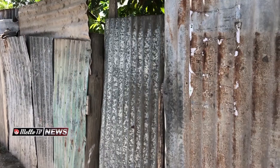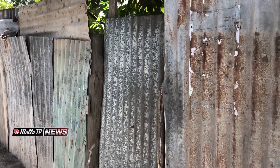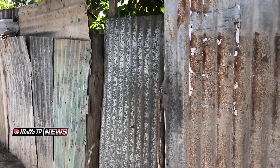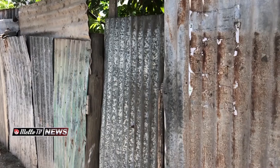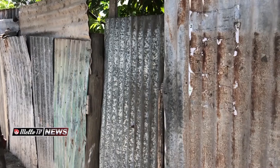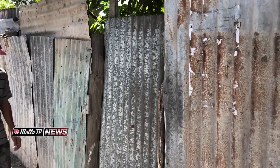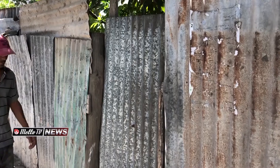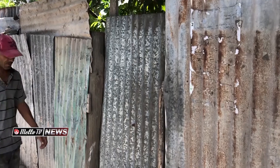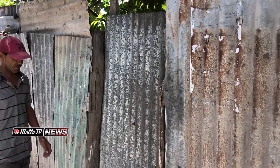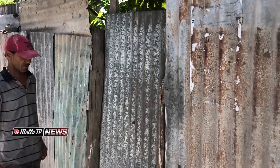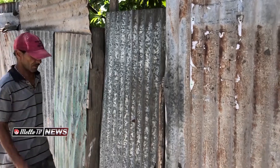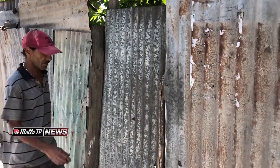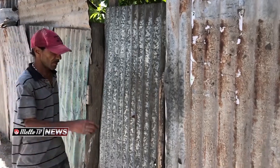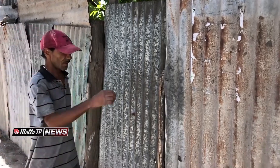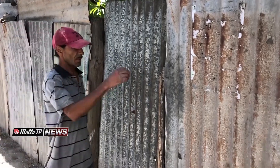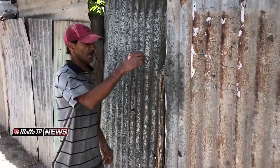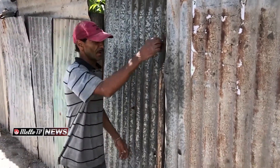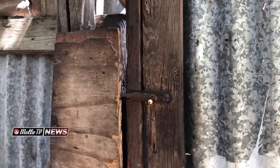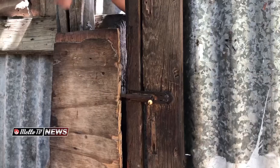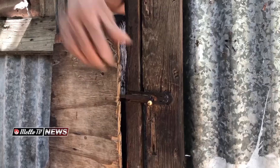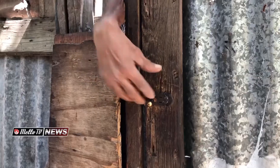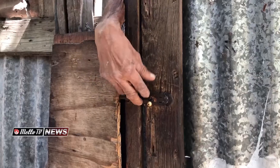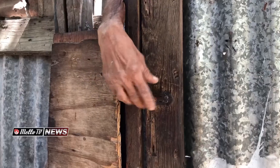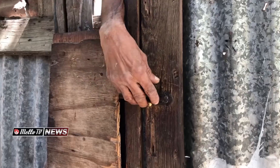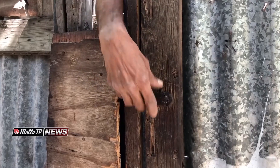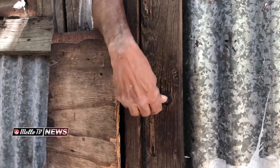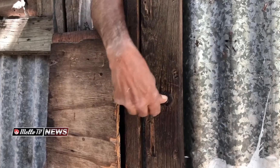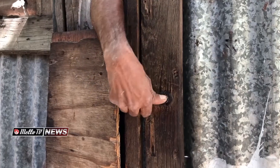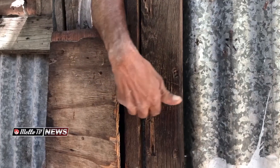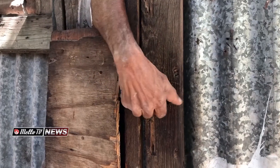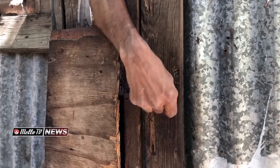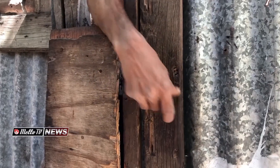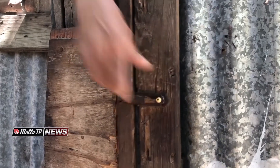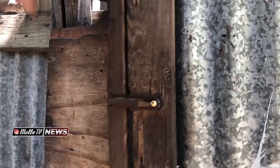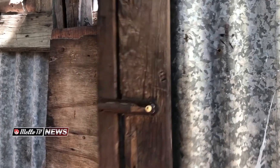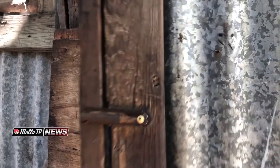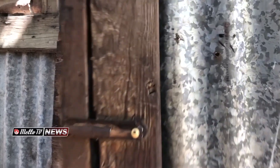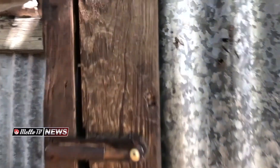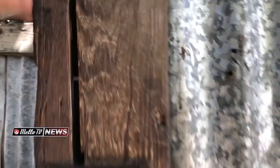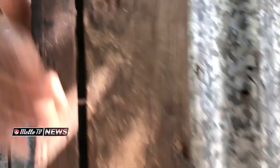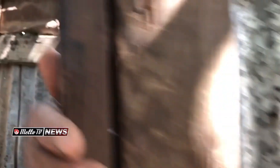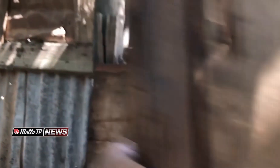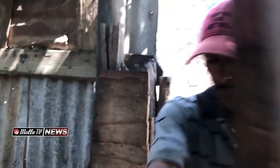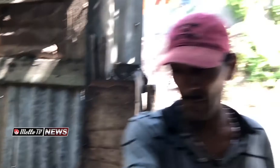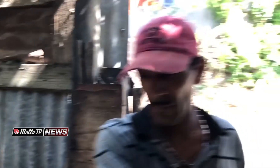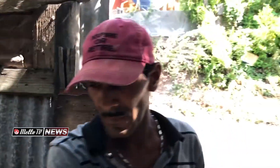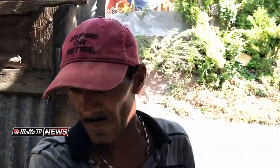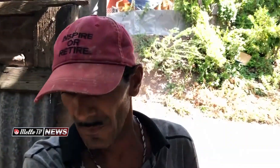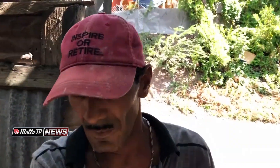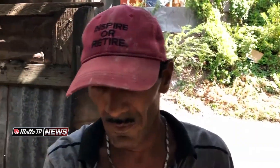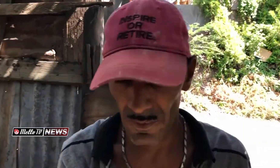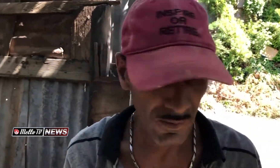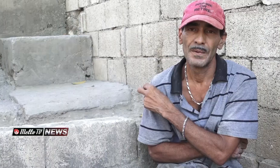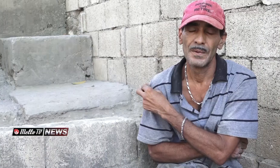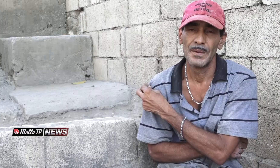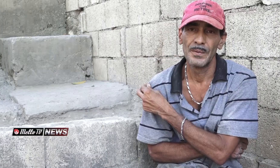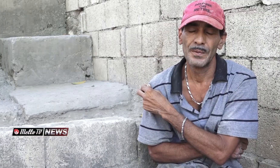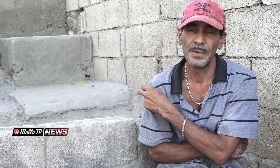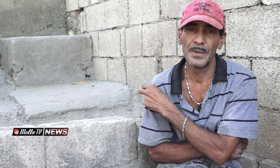Andrew on February 27, who expressed that he can't fully celebrate the day without knowing the whereabouts of his